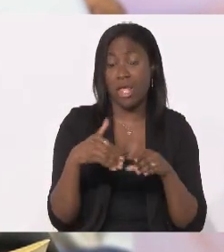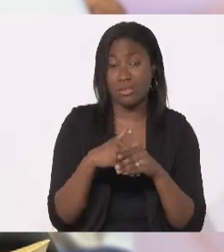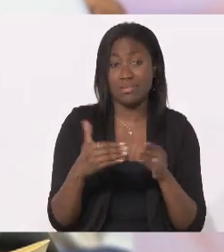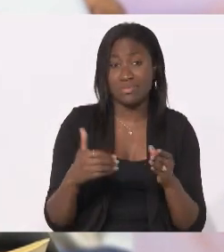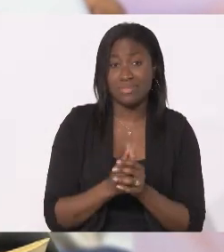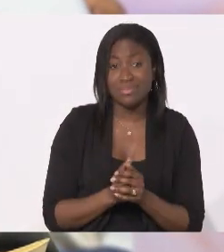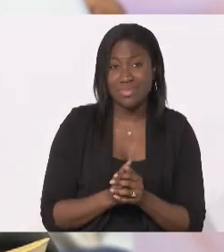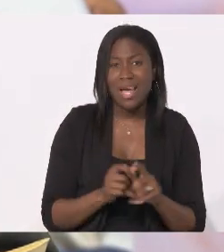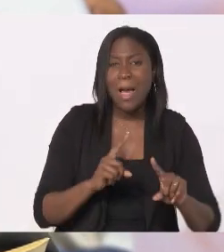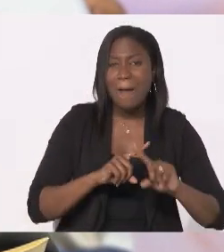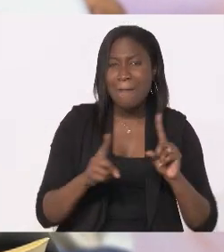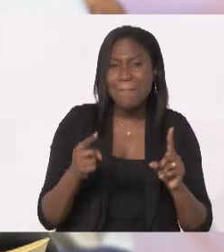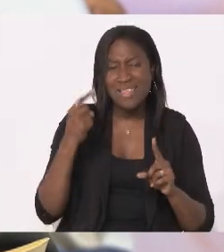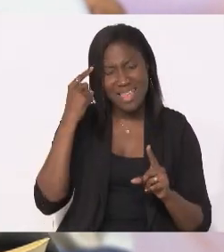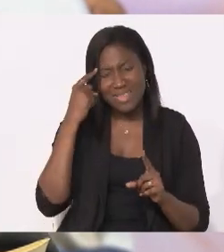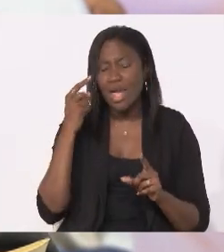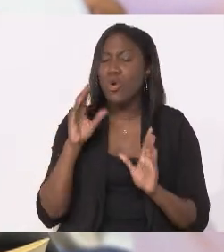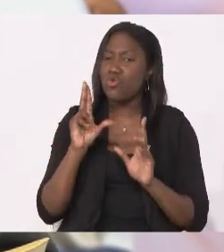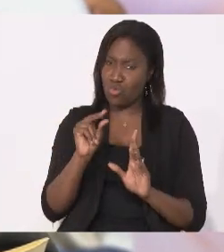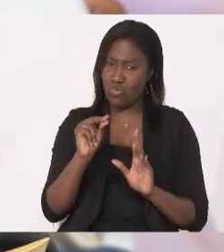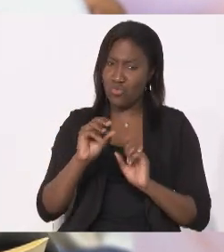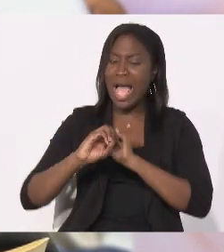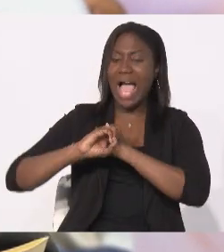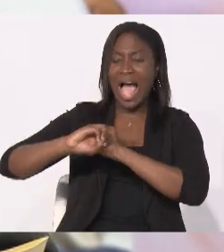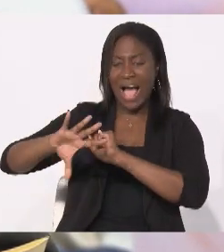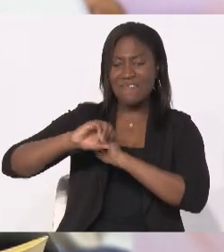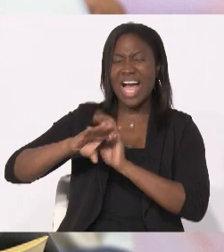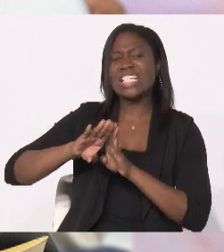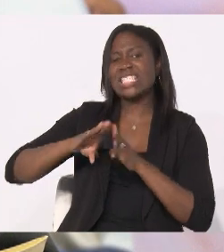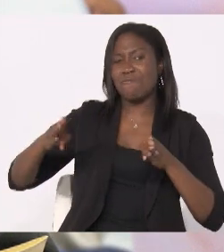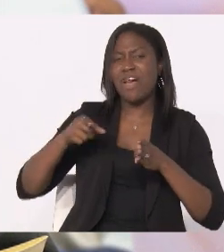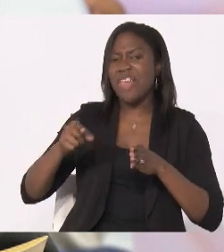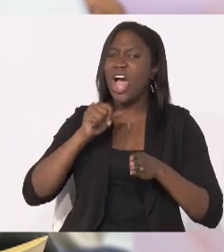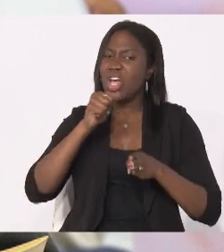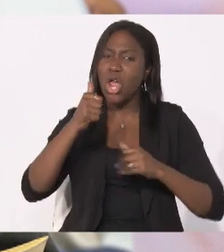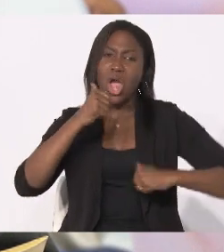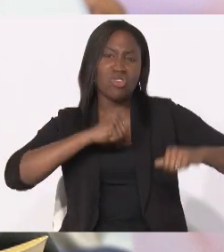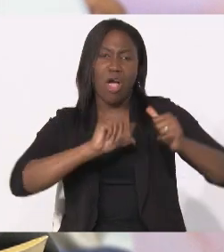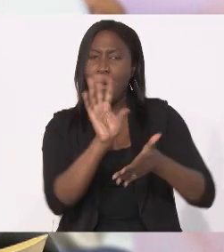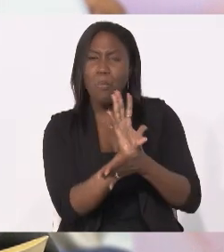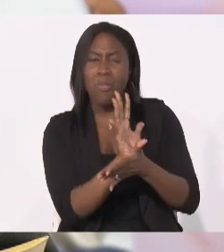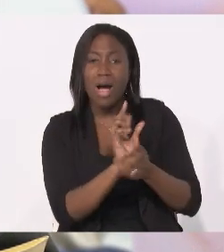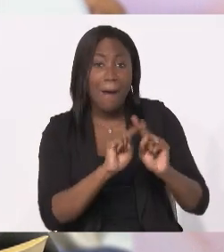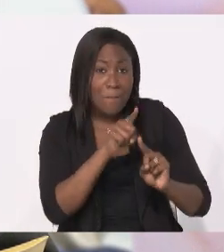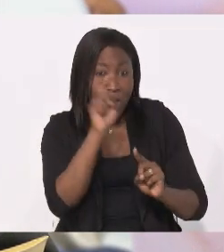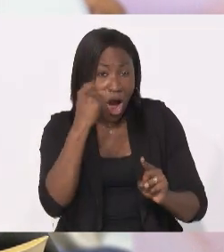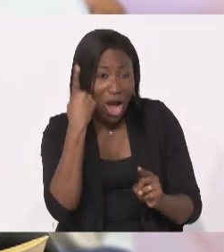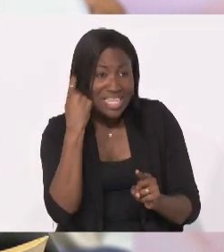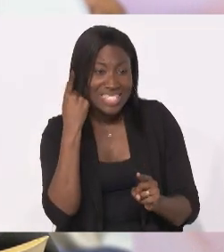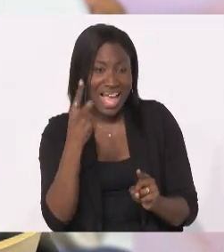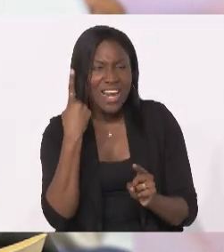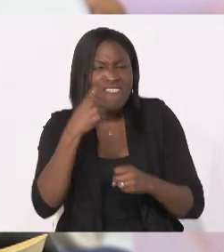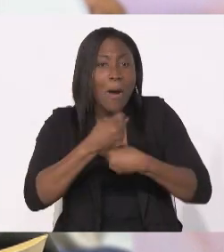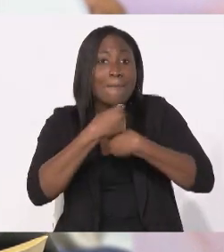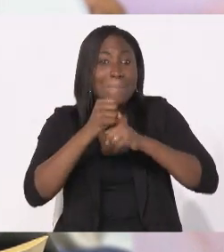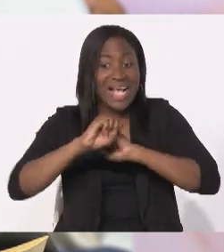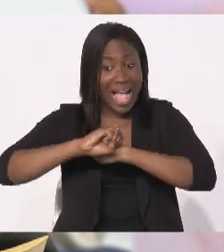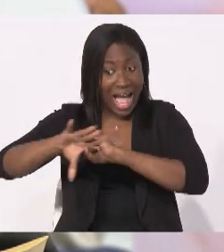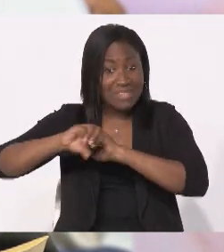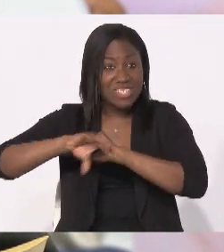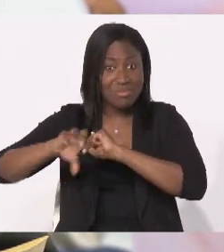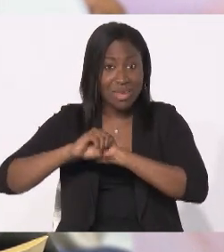Well, my friends, we would allow you to participate in just about, give us about 15 minutes more. Errol, I know you